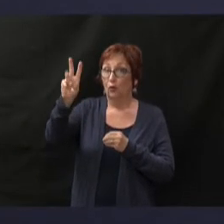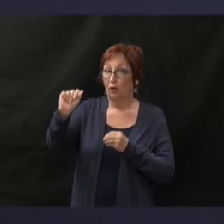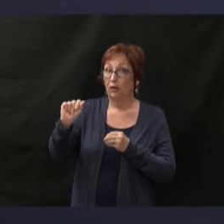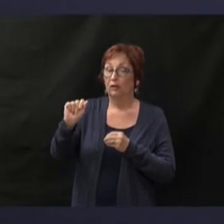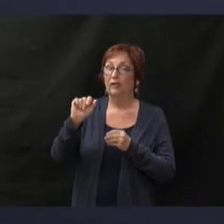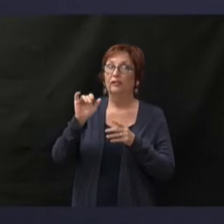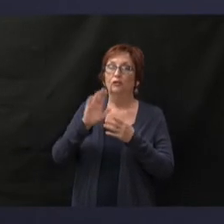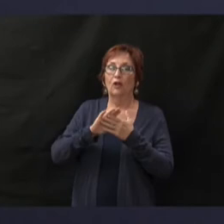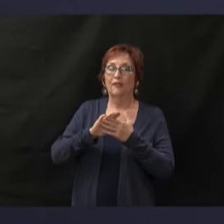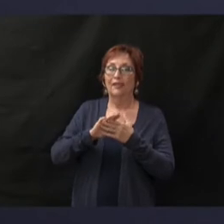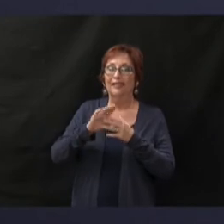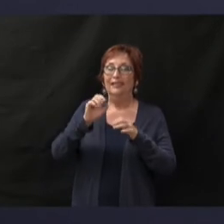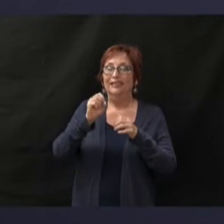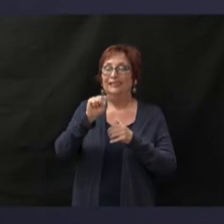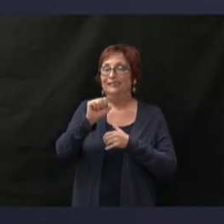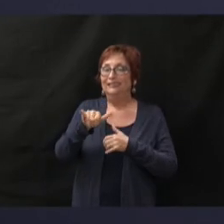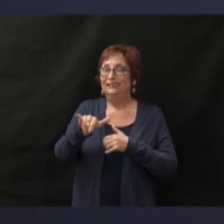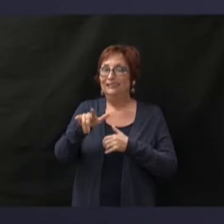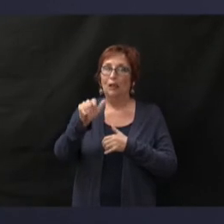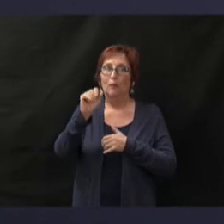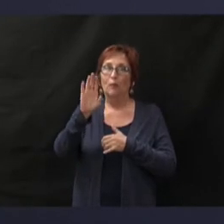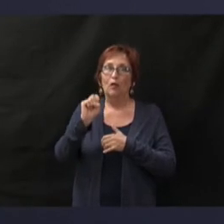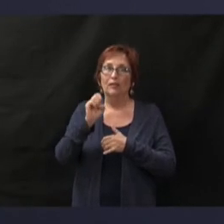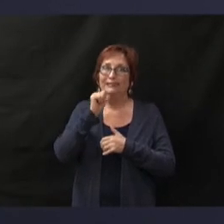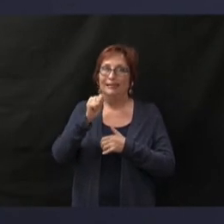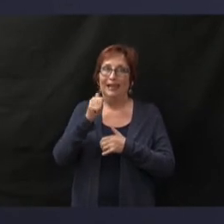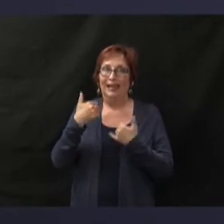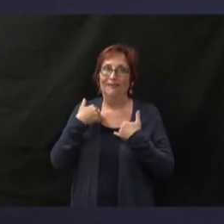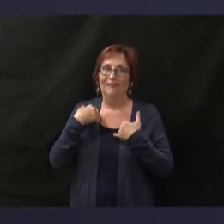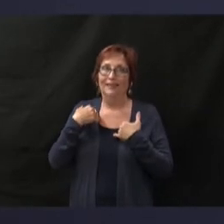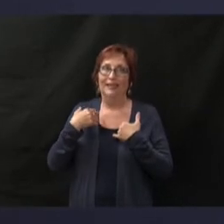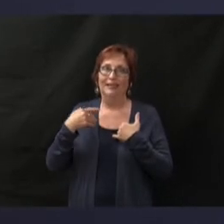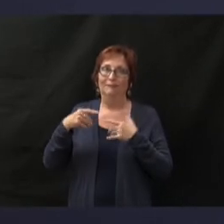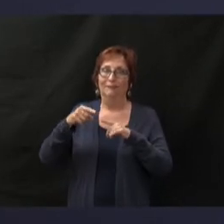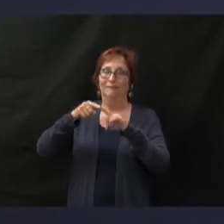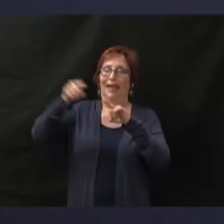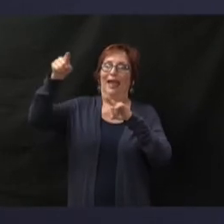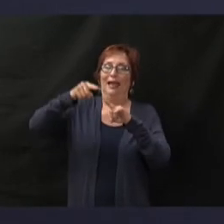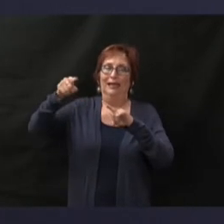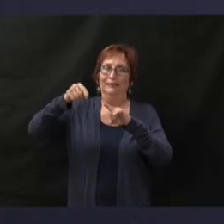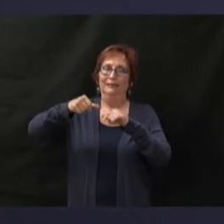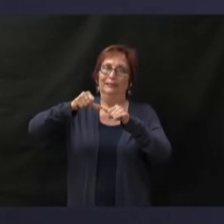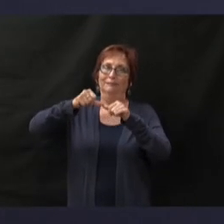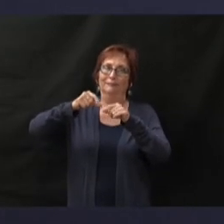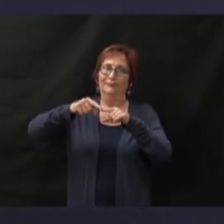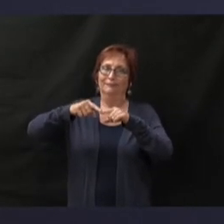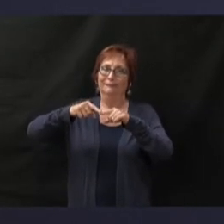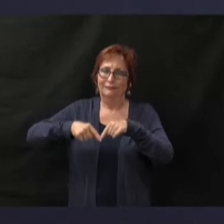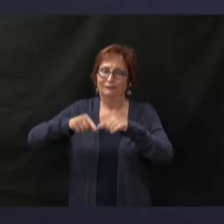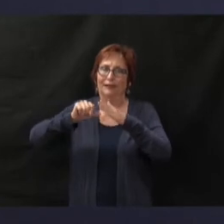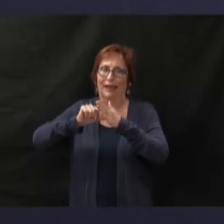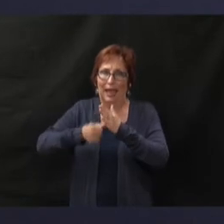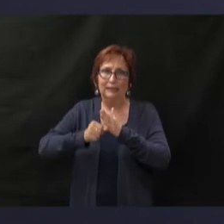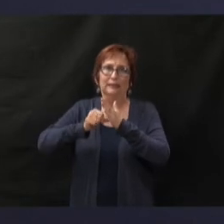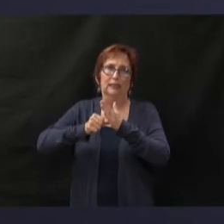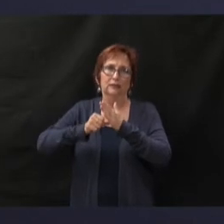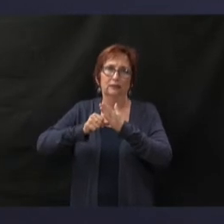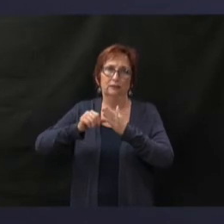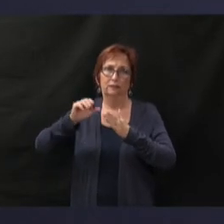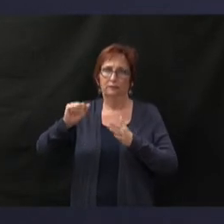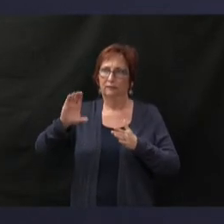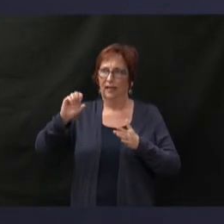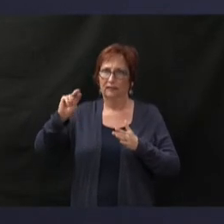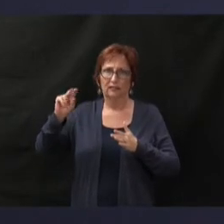the accented syllable. That's right. So let me go into that a little bit. Okay, accent. How do you find out it's on